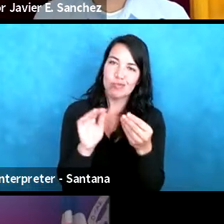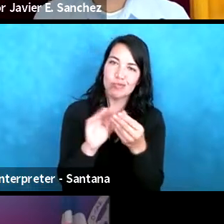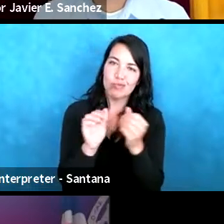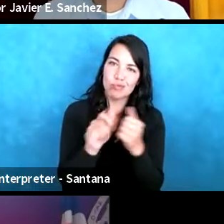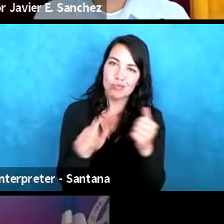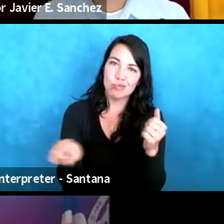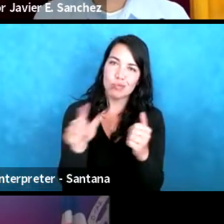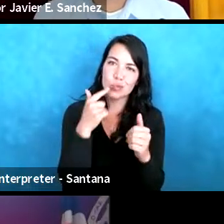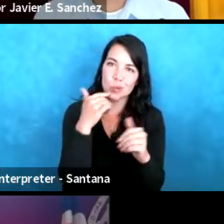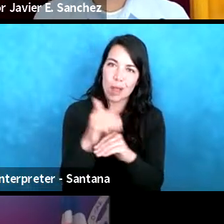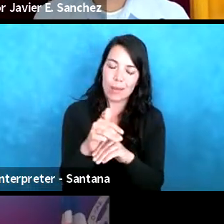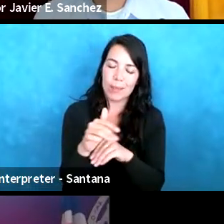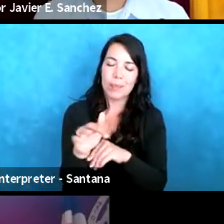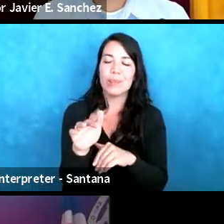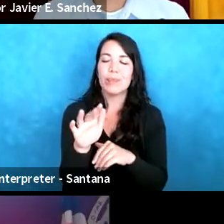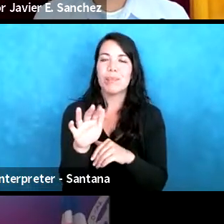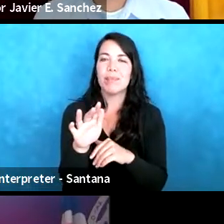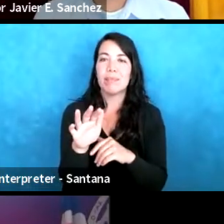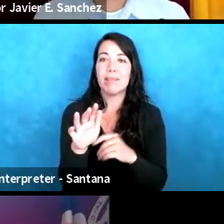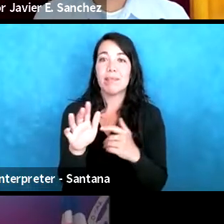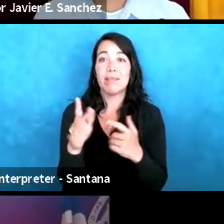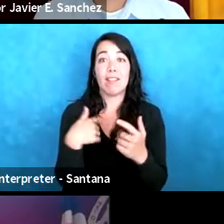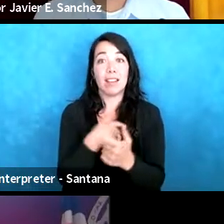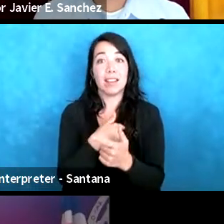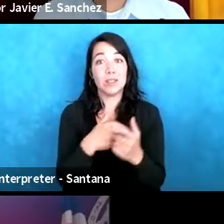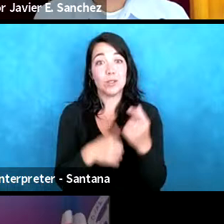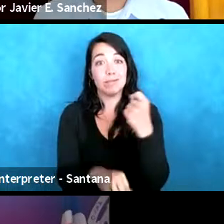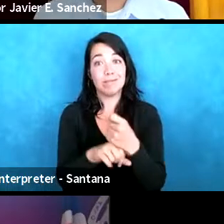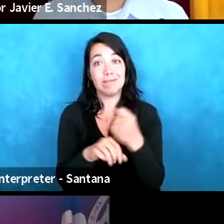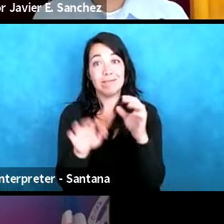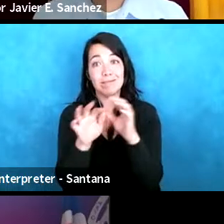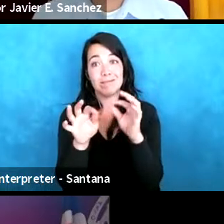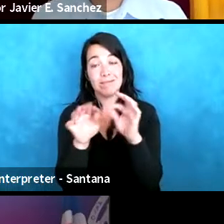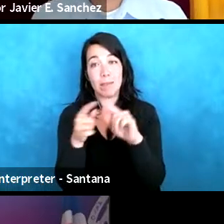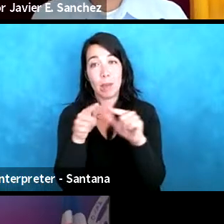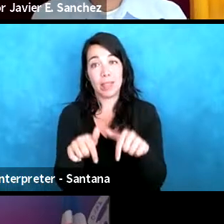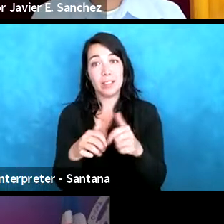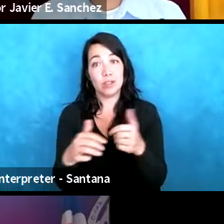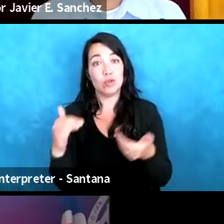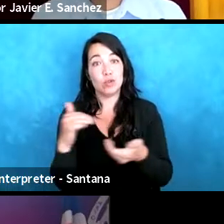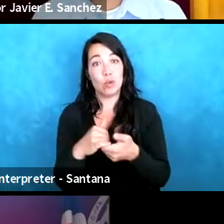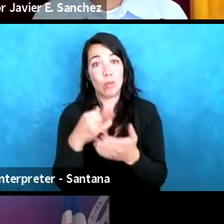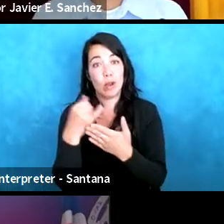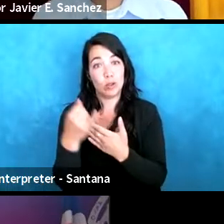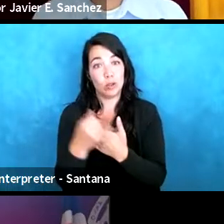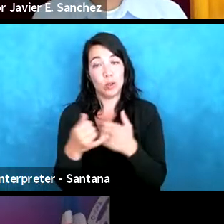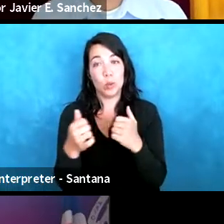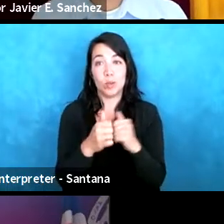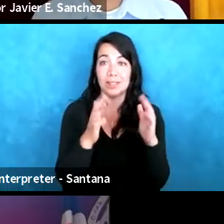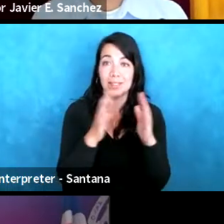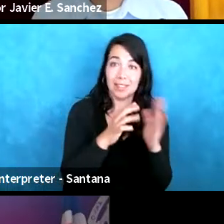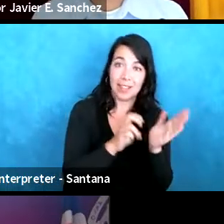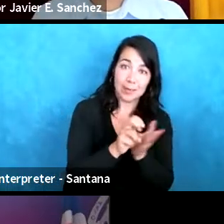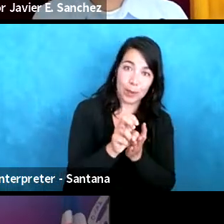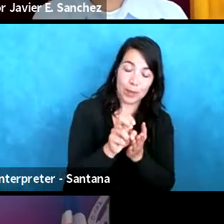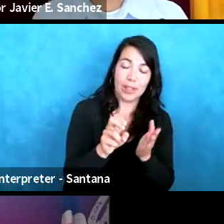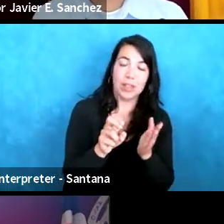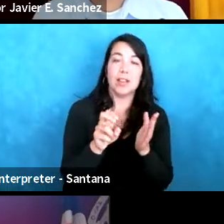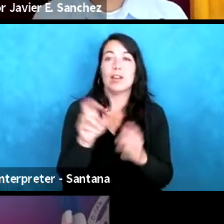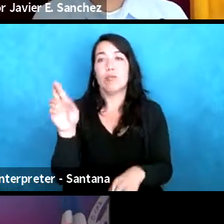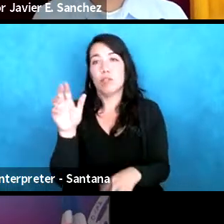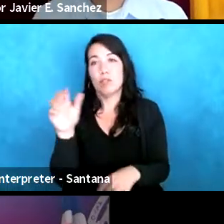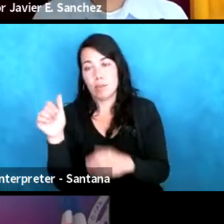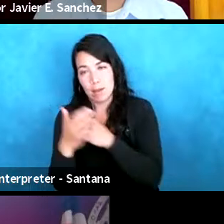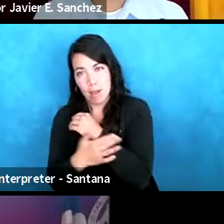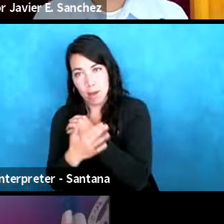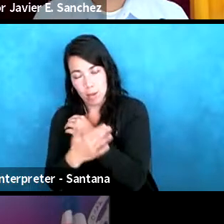in order to speak in support of this joint resolution with the City of Española, Rio Arriba County, and